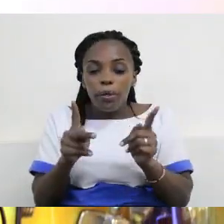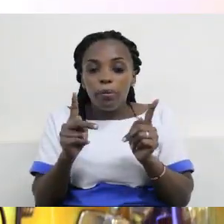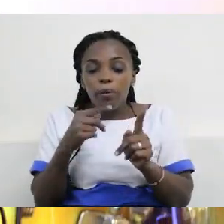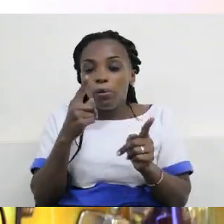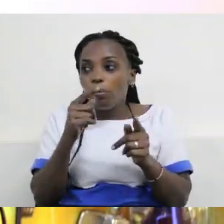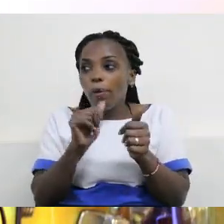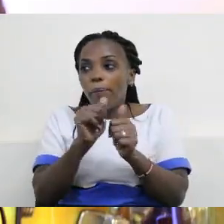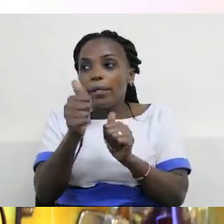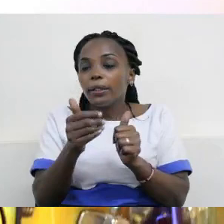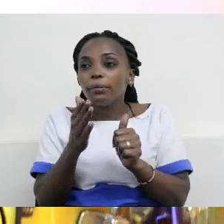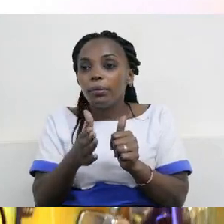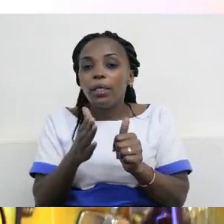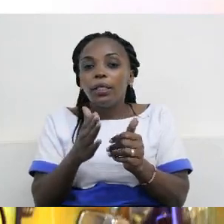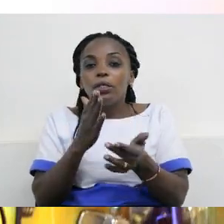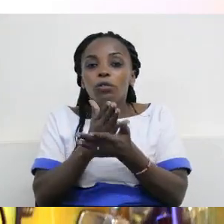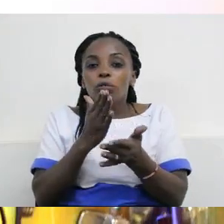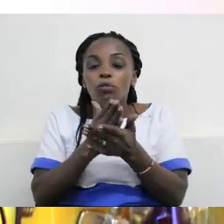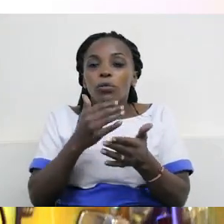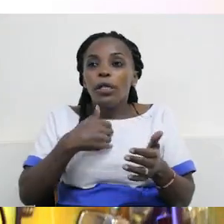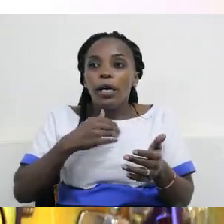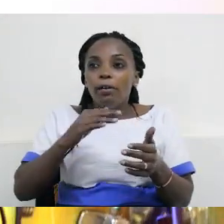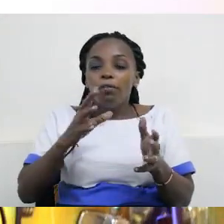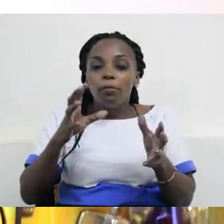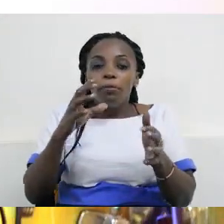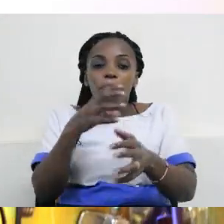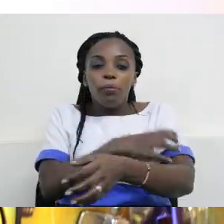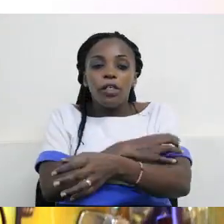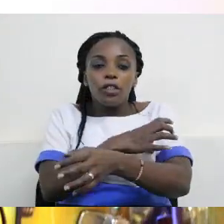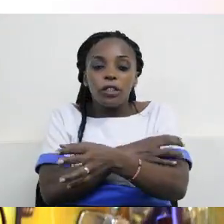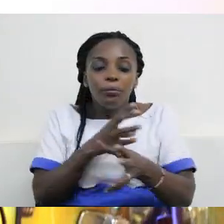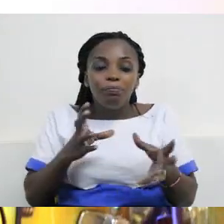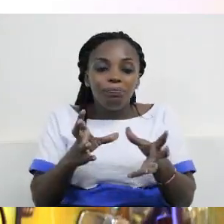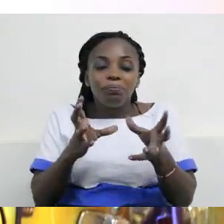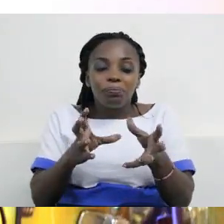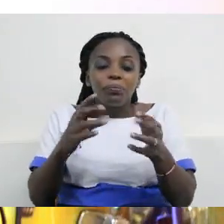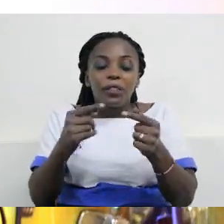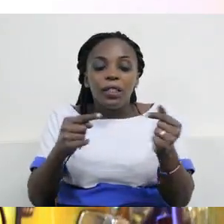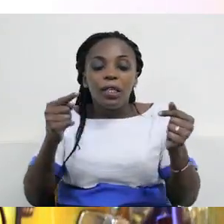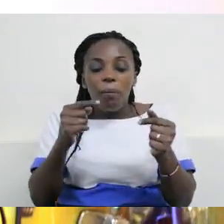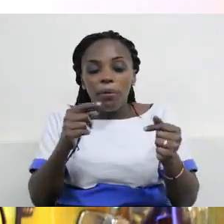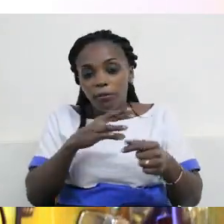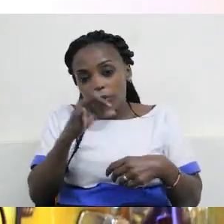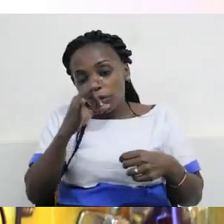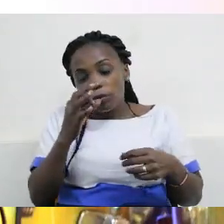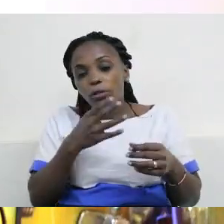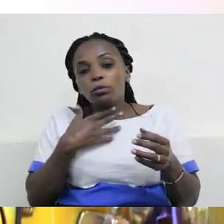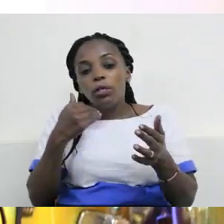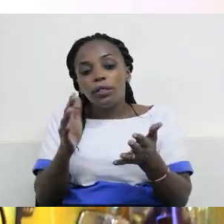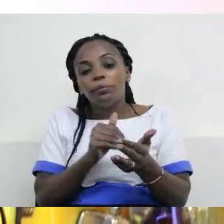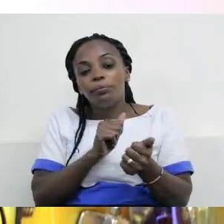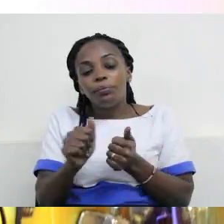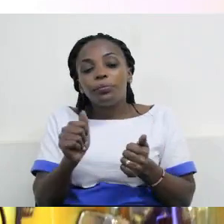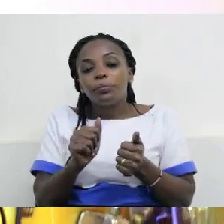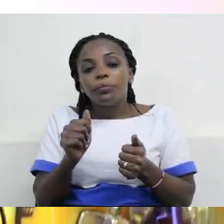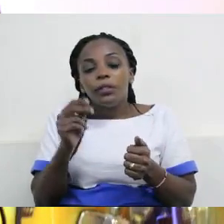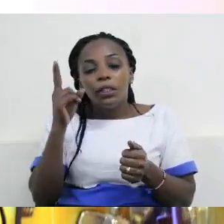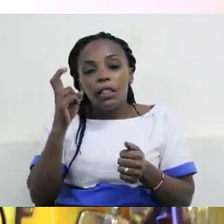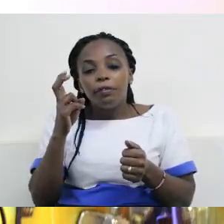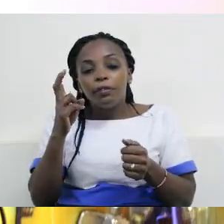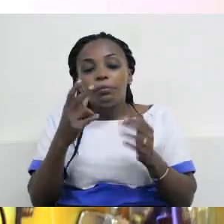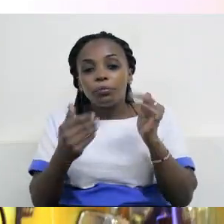are passing by. There is mounting pressure that the enemy of our soul wants to exploit. The devil is seeking to